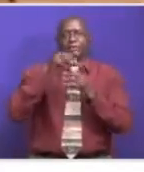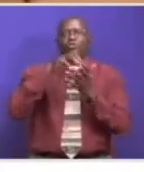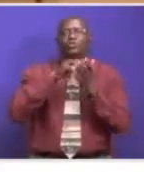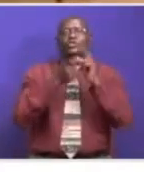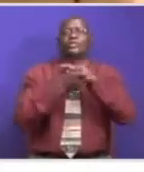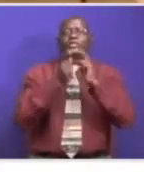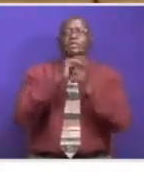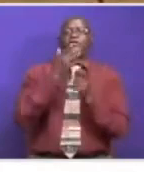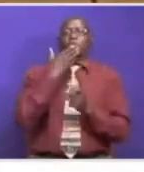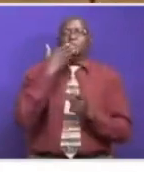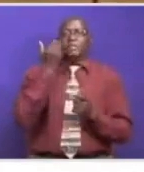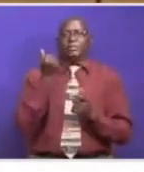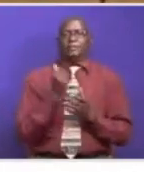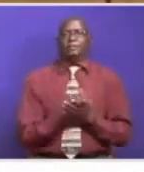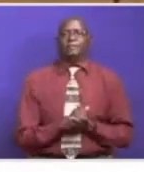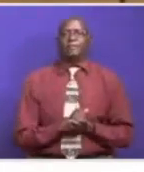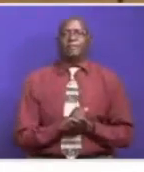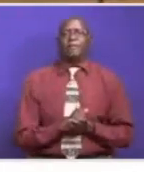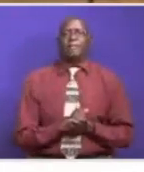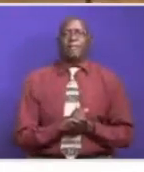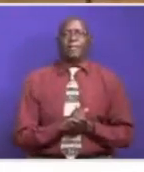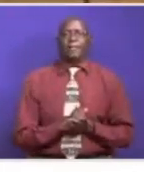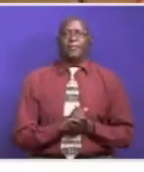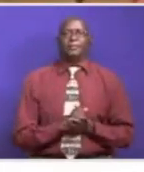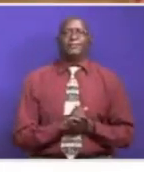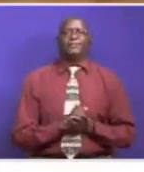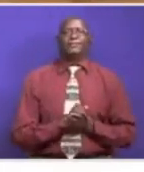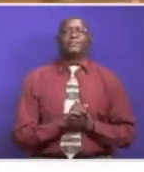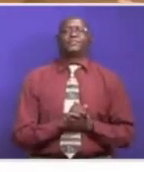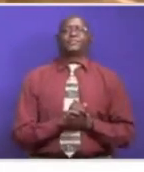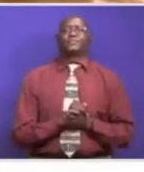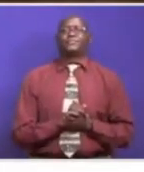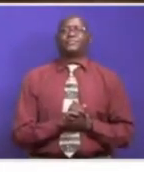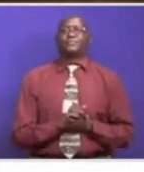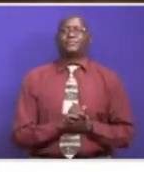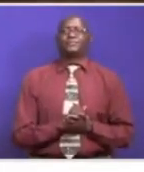better. Man alive. For Hope TV News Watch, I'm Melissa Odor.